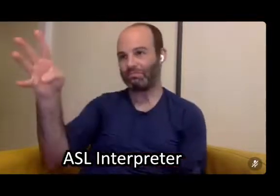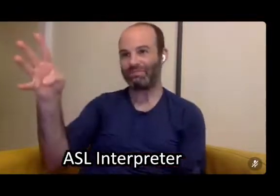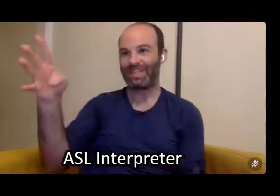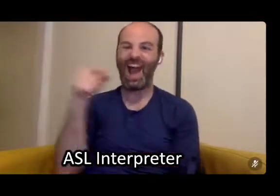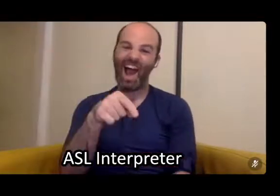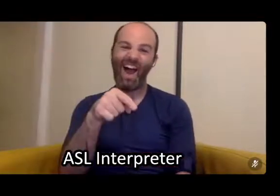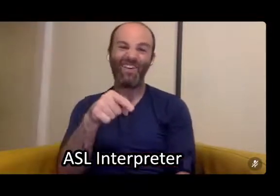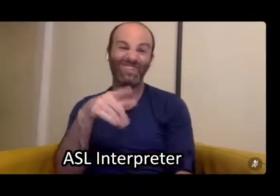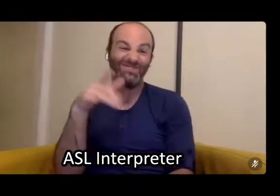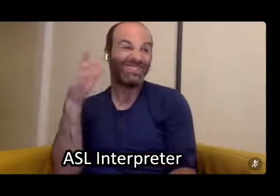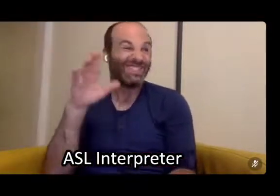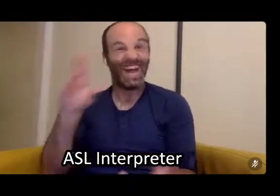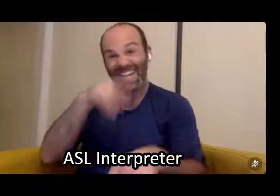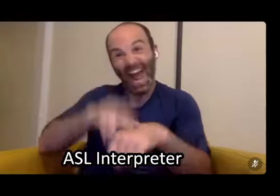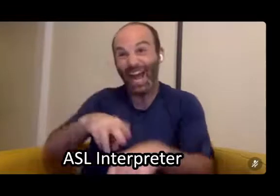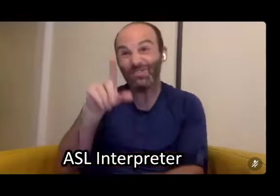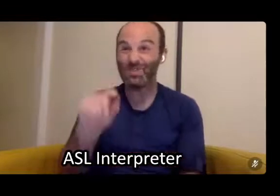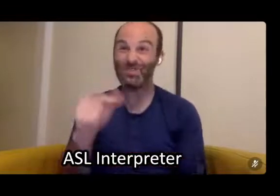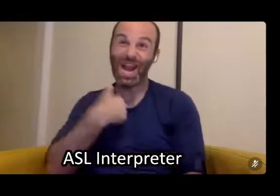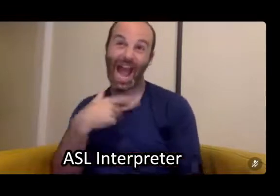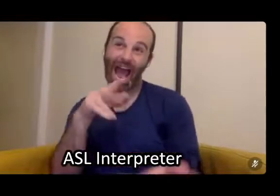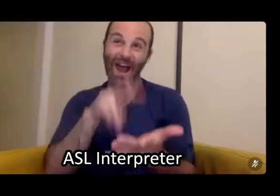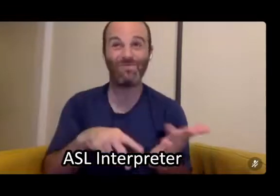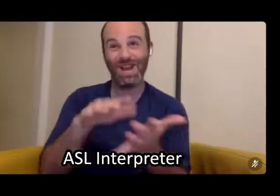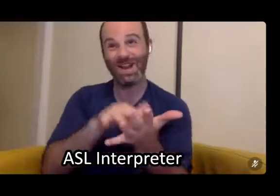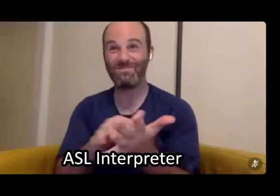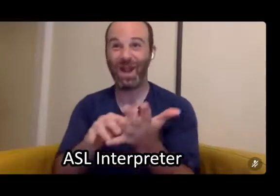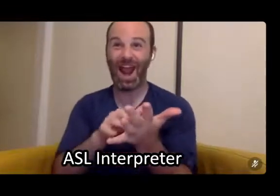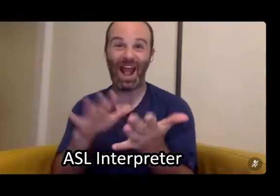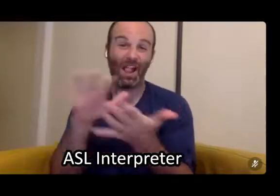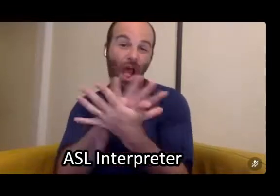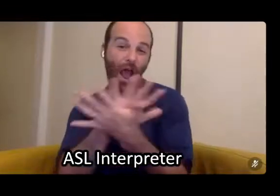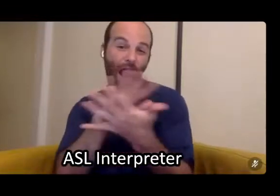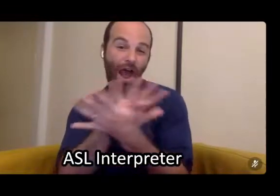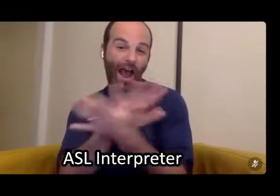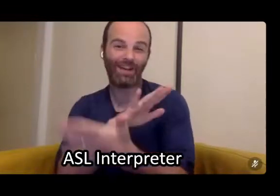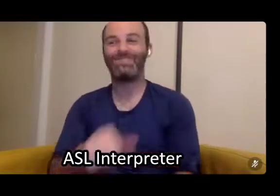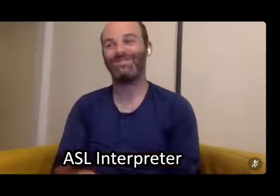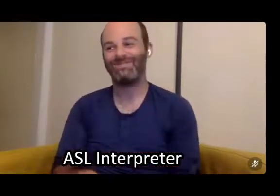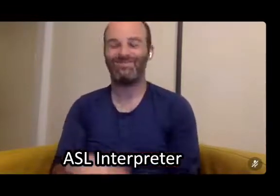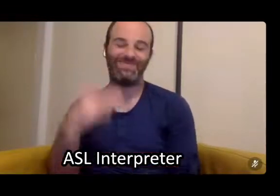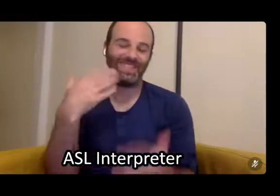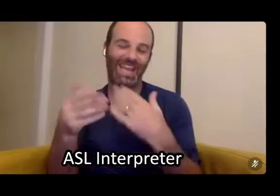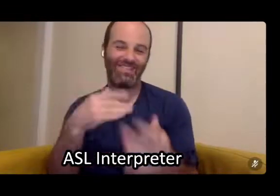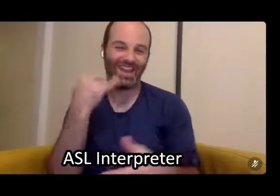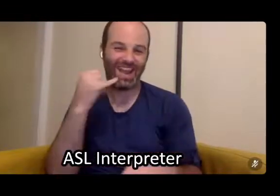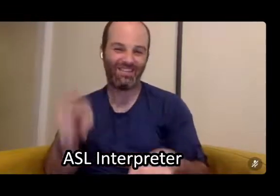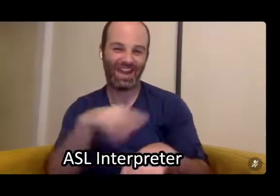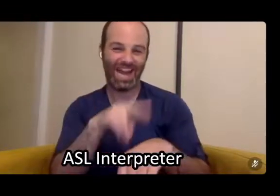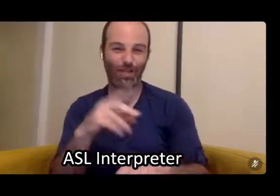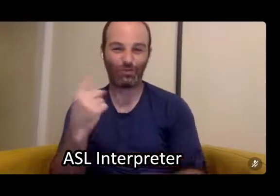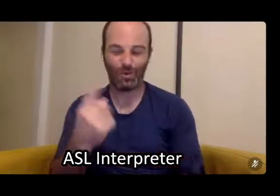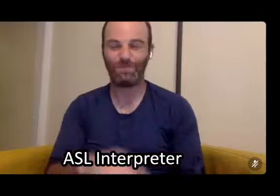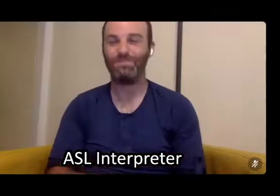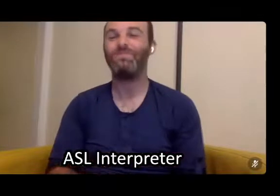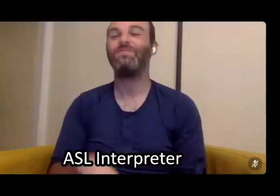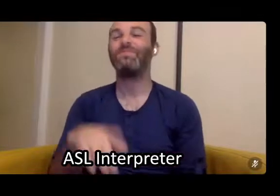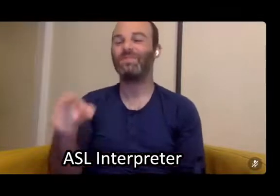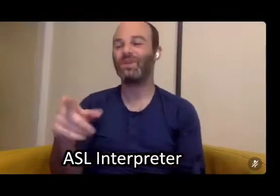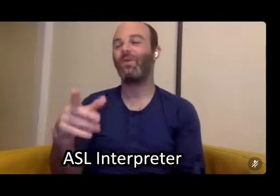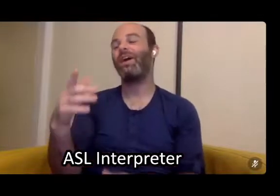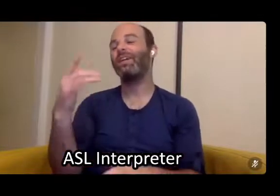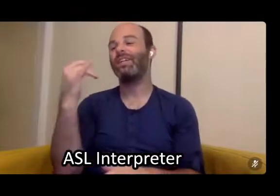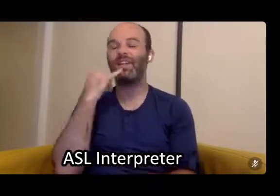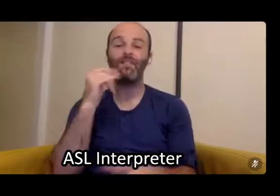But I think it's a really good thing that these places are doing. And if they're watching and if they watch this later,